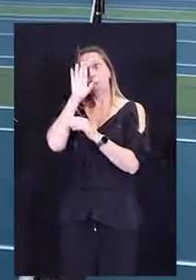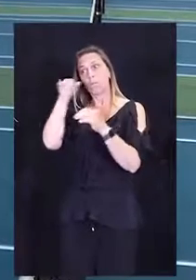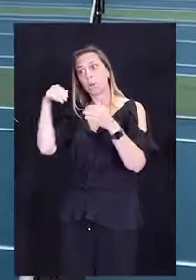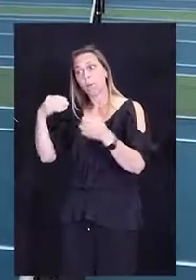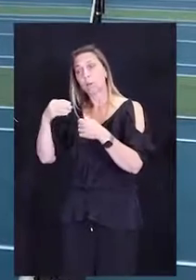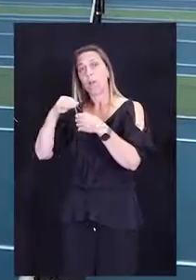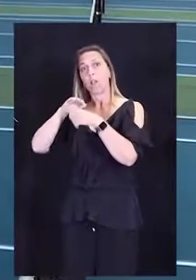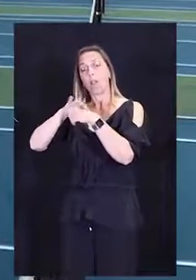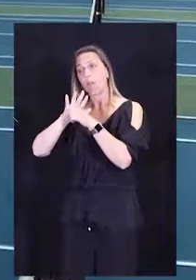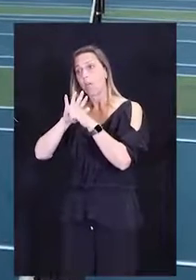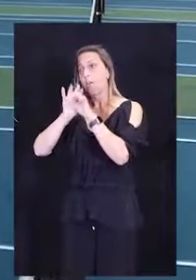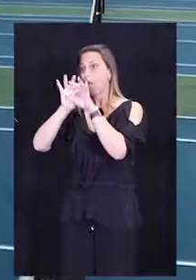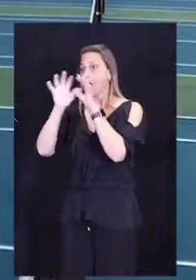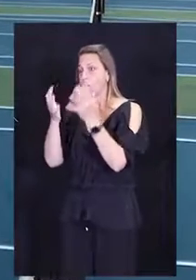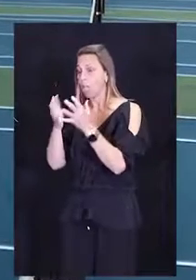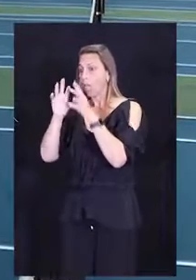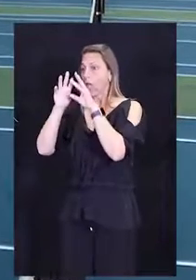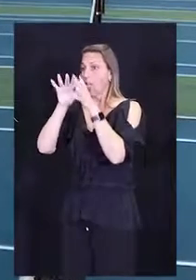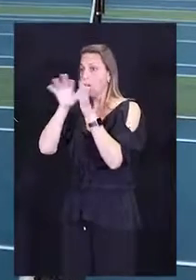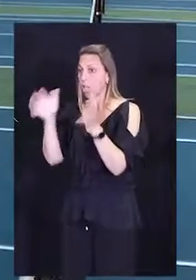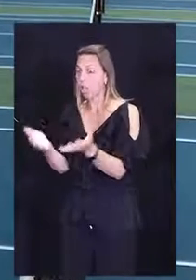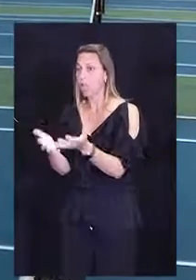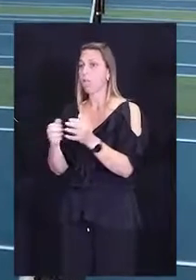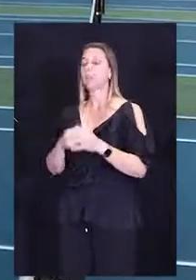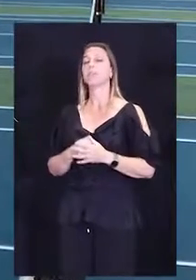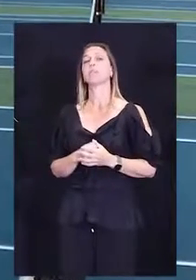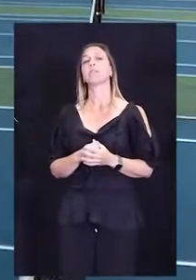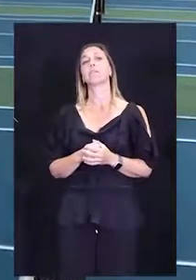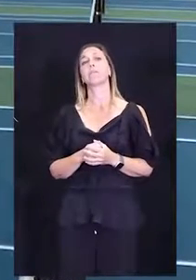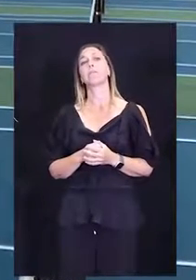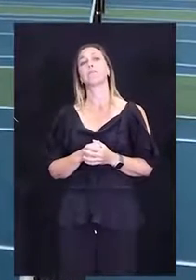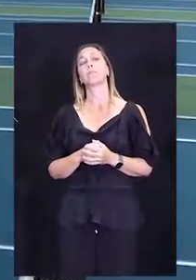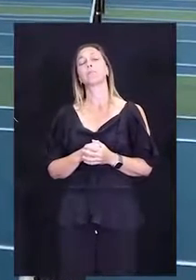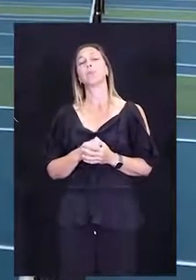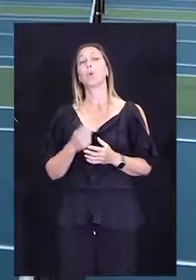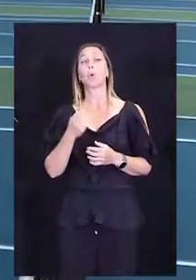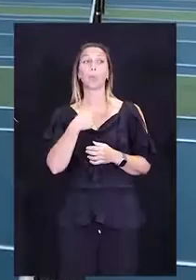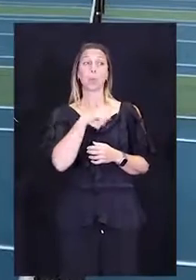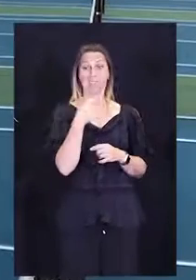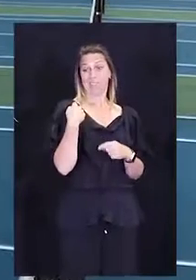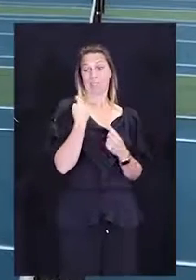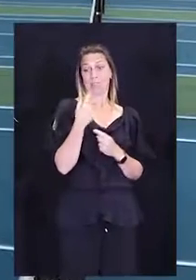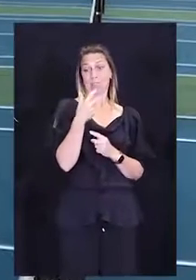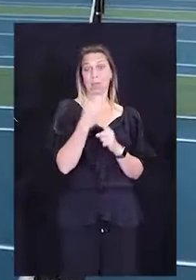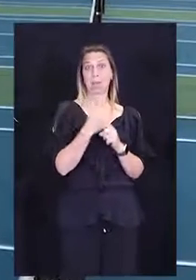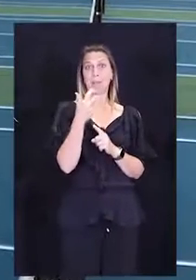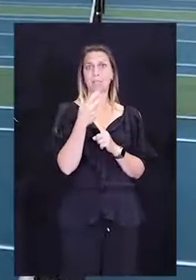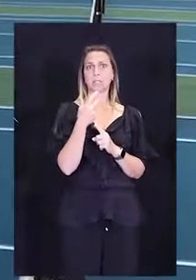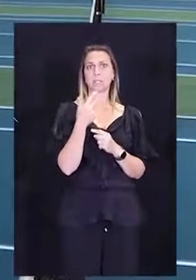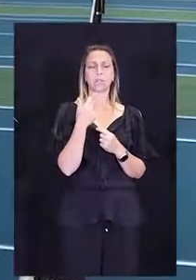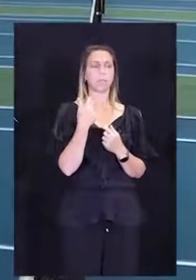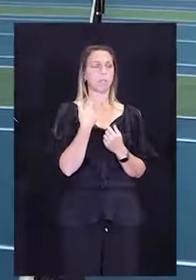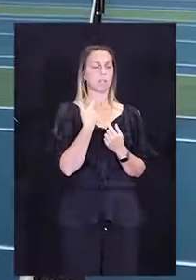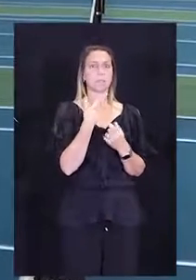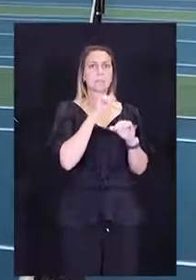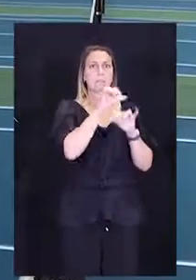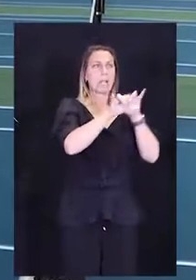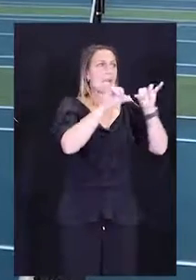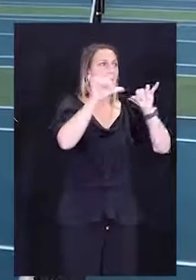predecessors fought the symptoms of senioritis from within the walls of Central Dauphin High School, we've spent the last 3 months isolated in our